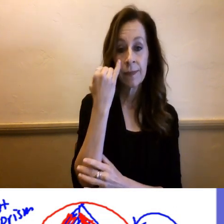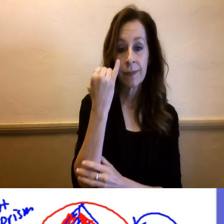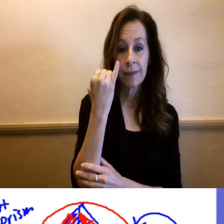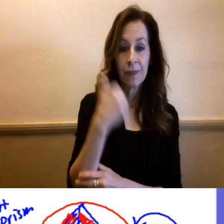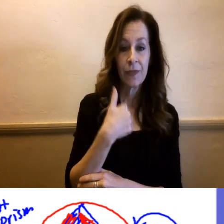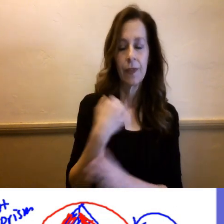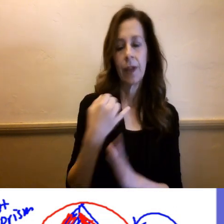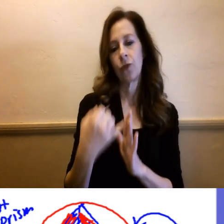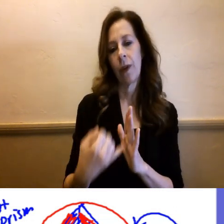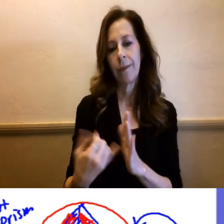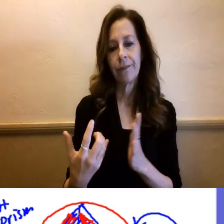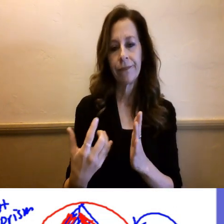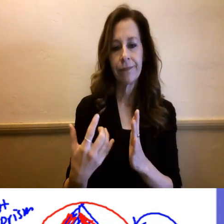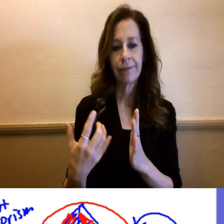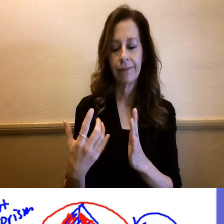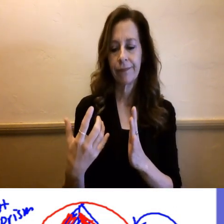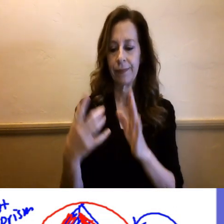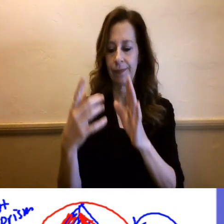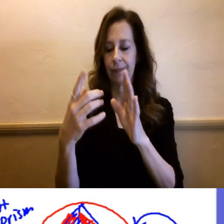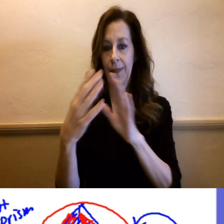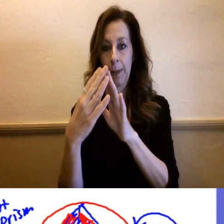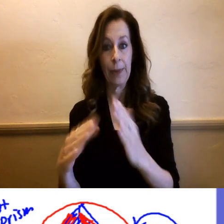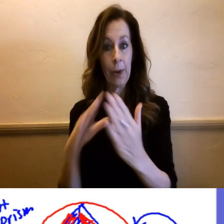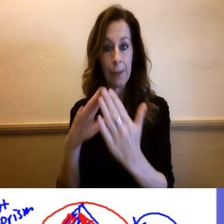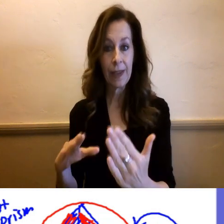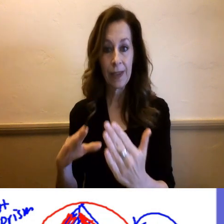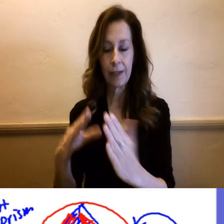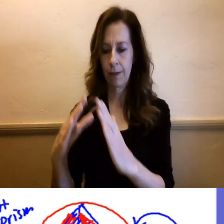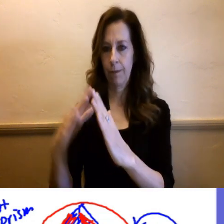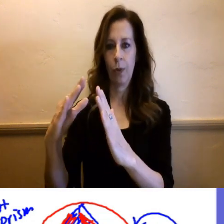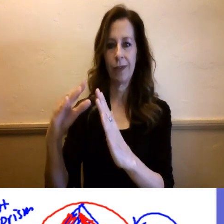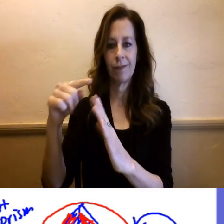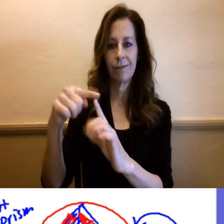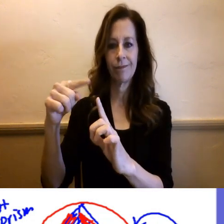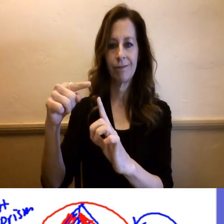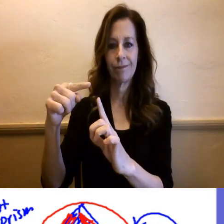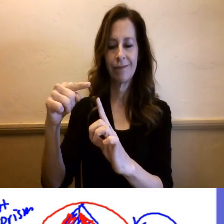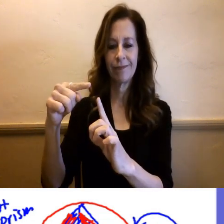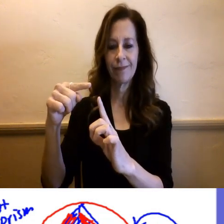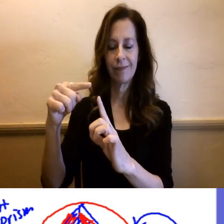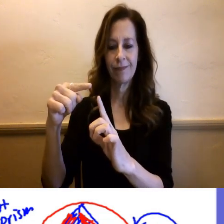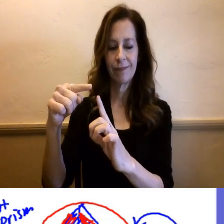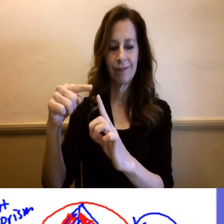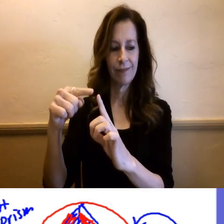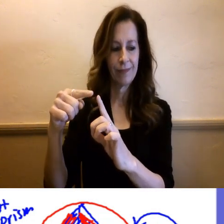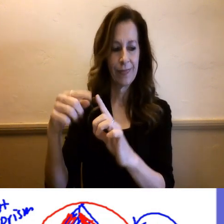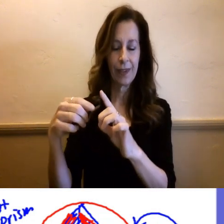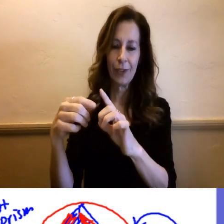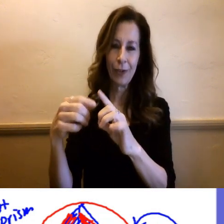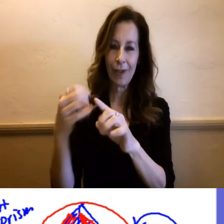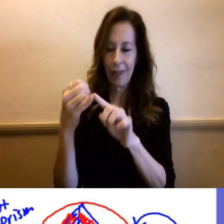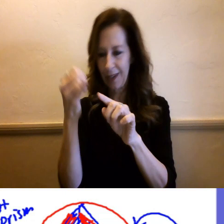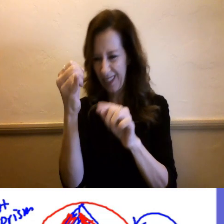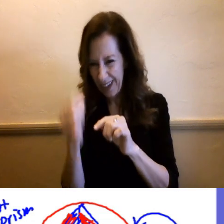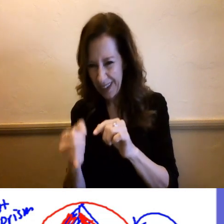so if I draw, for example, a pyramid, it has a point at the top. I draw my